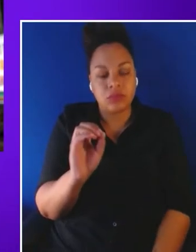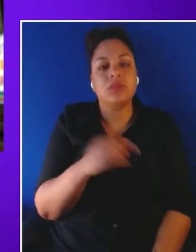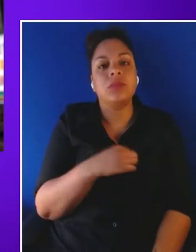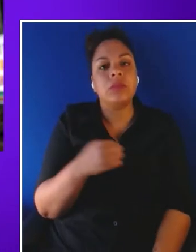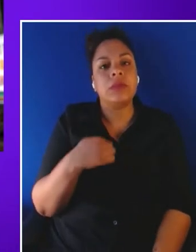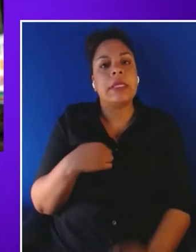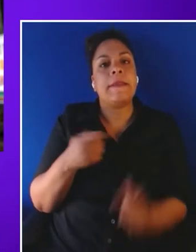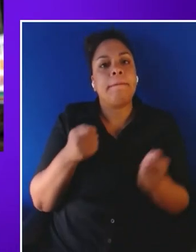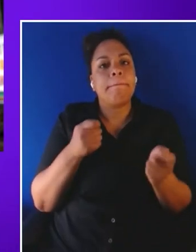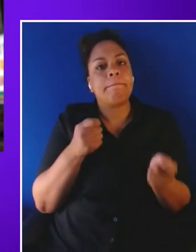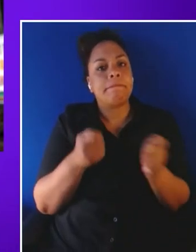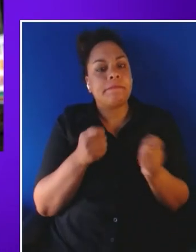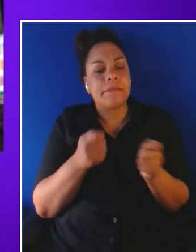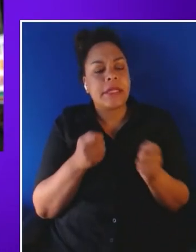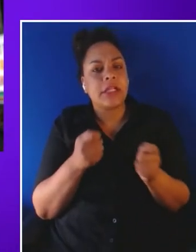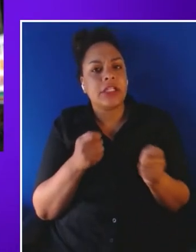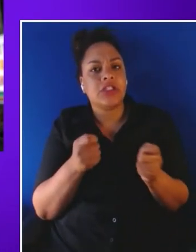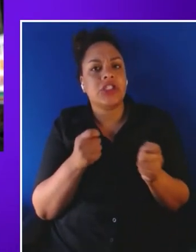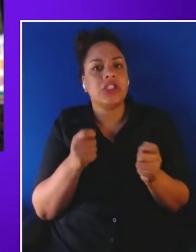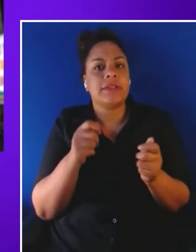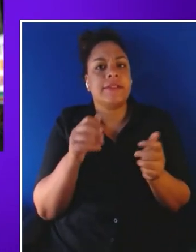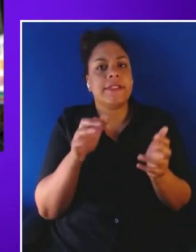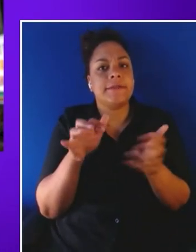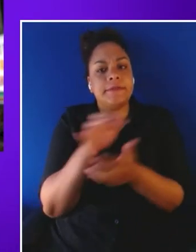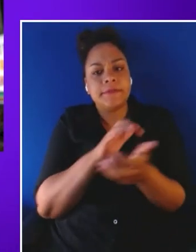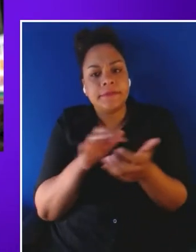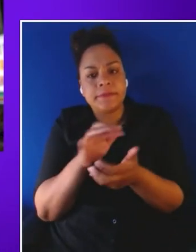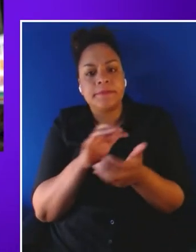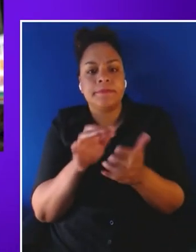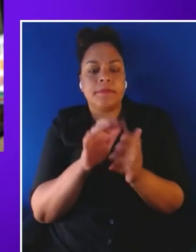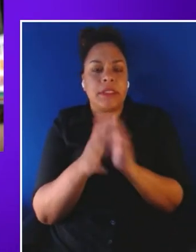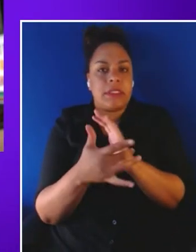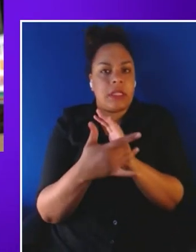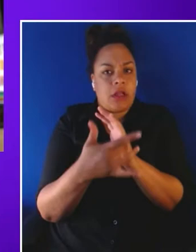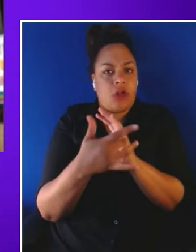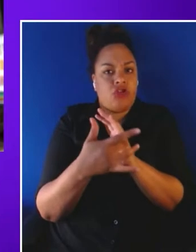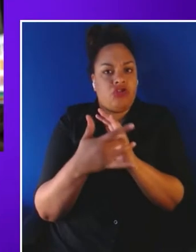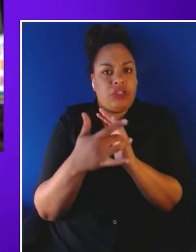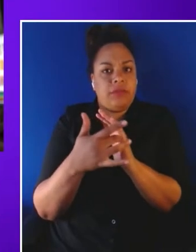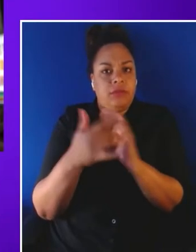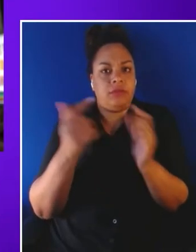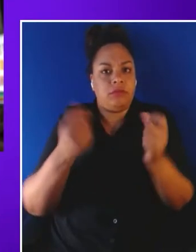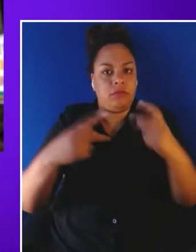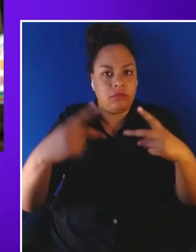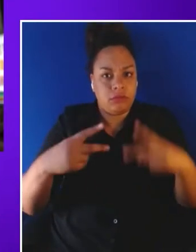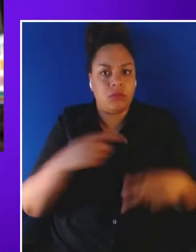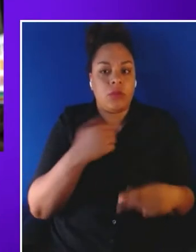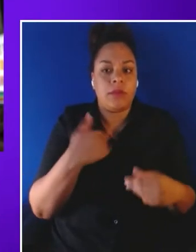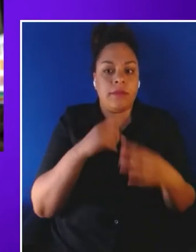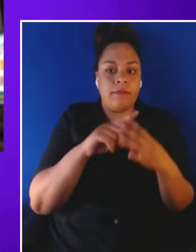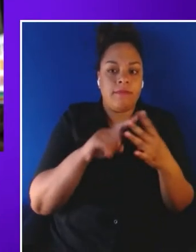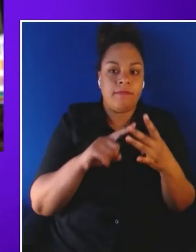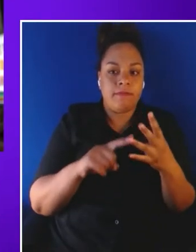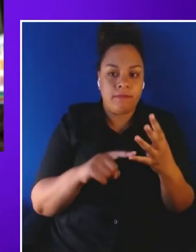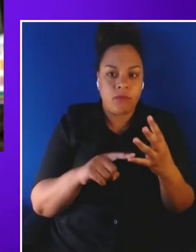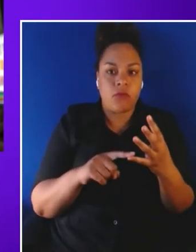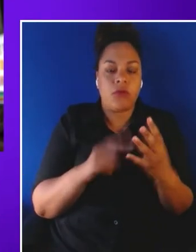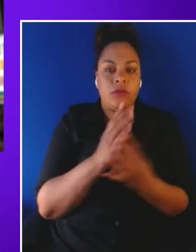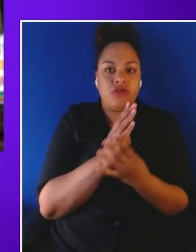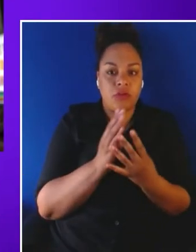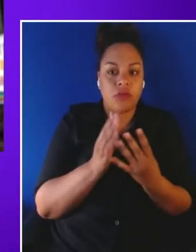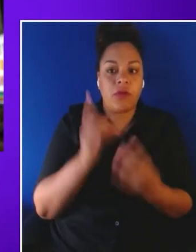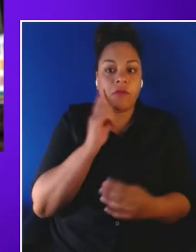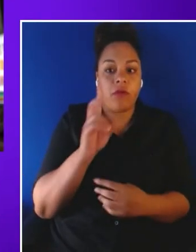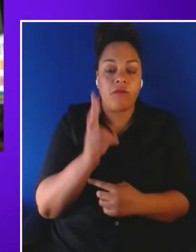a mixed technology series where we made 4 chapters for virtual reality and we made